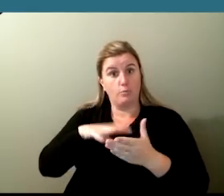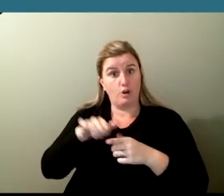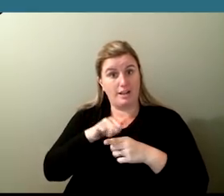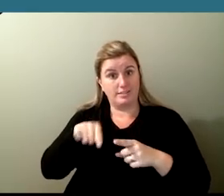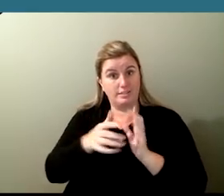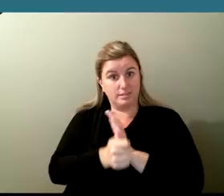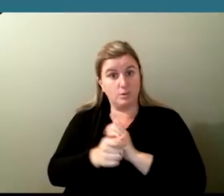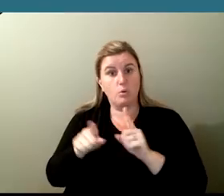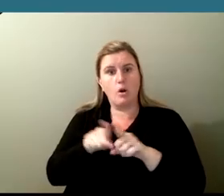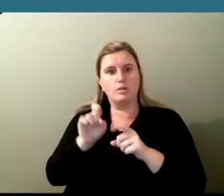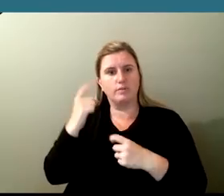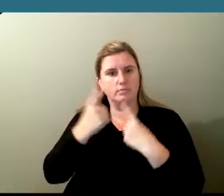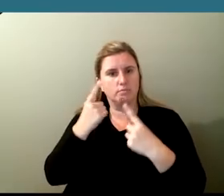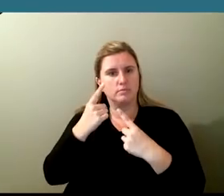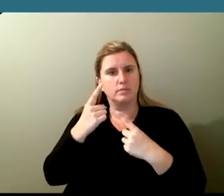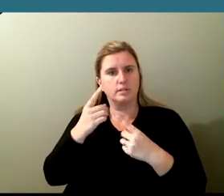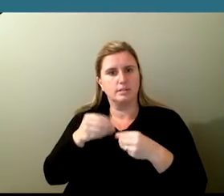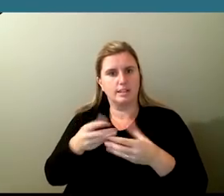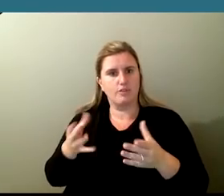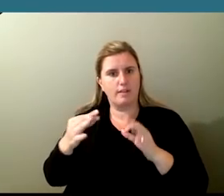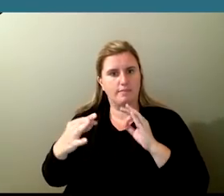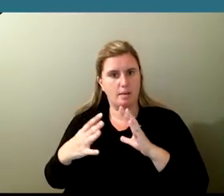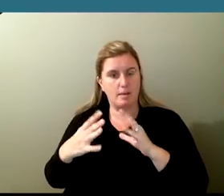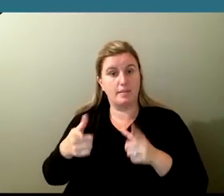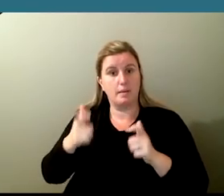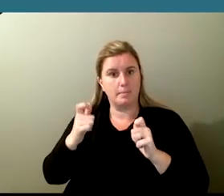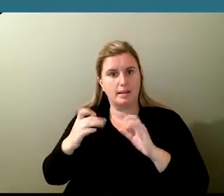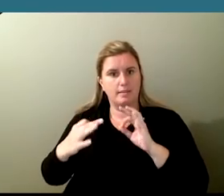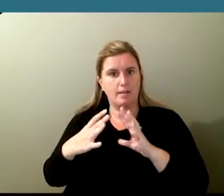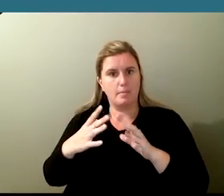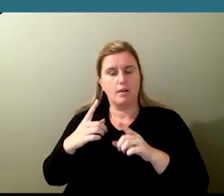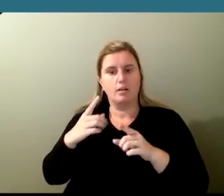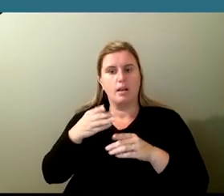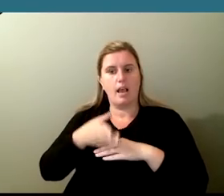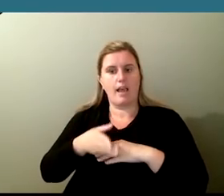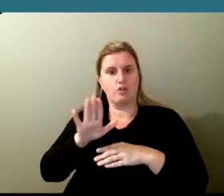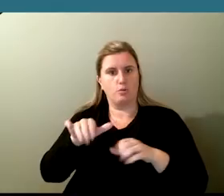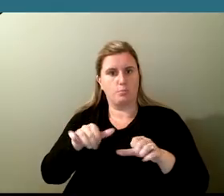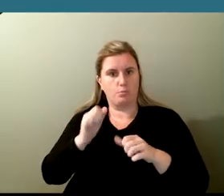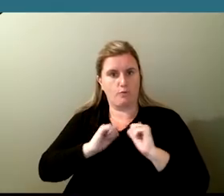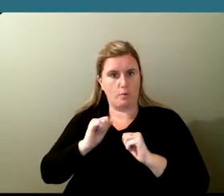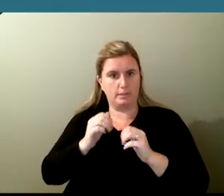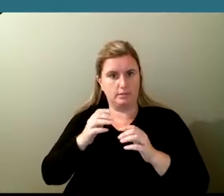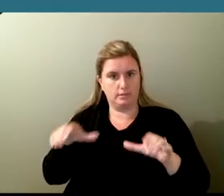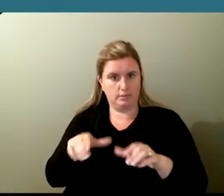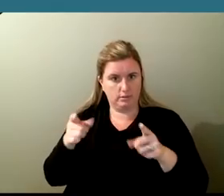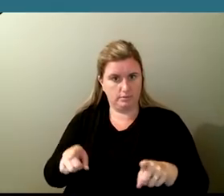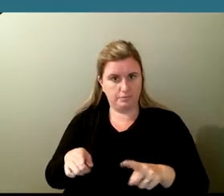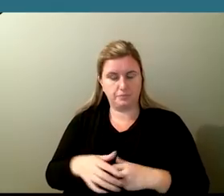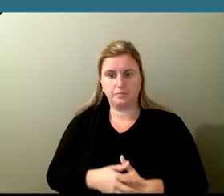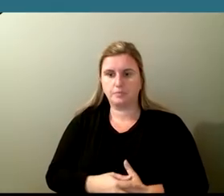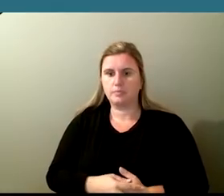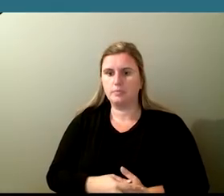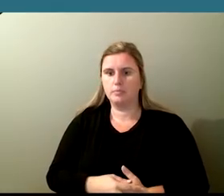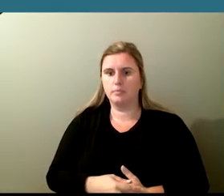we also have to account for delivering feedback, immediate feedback following their performances. And of course, it is